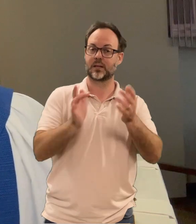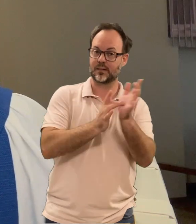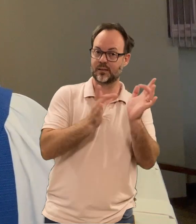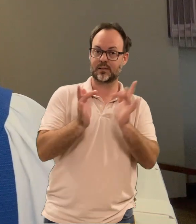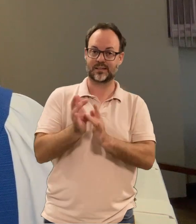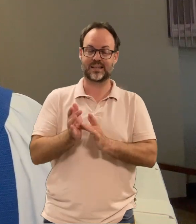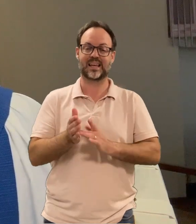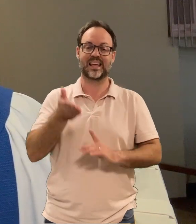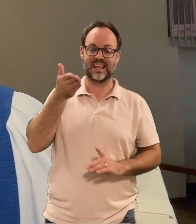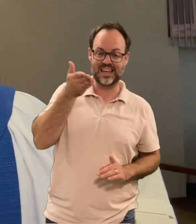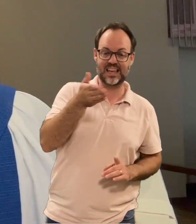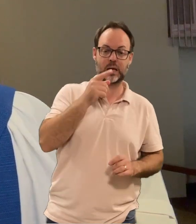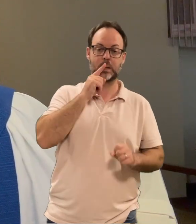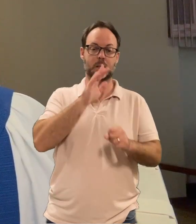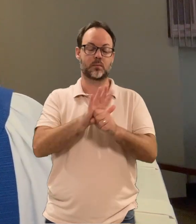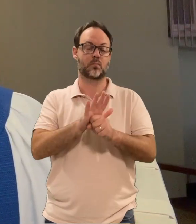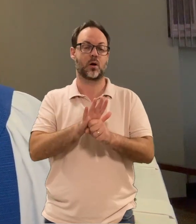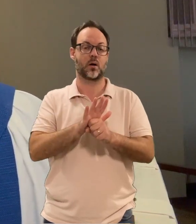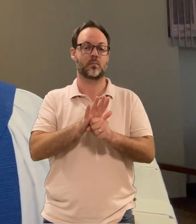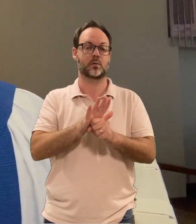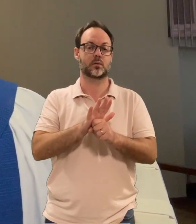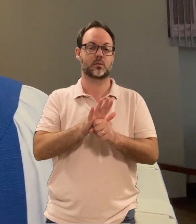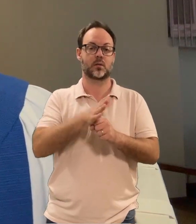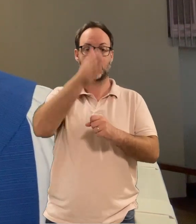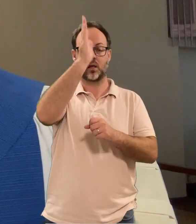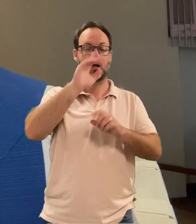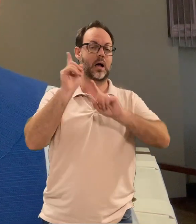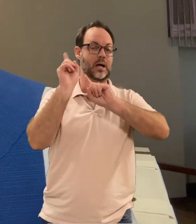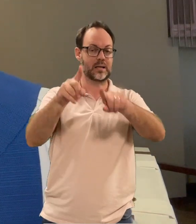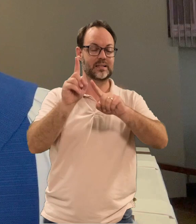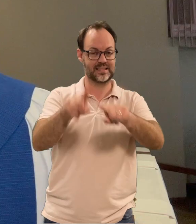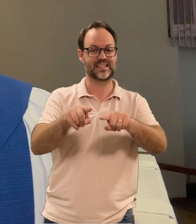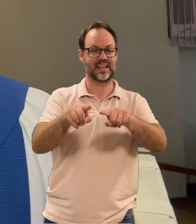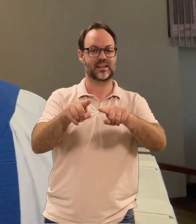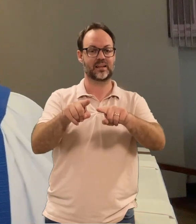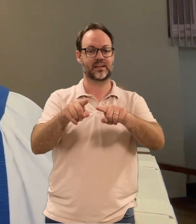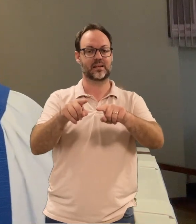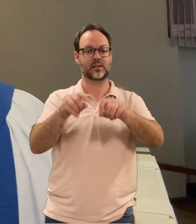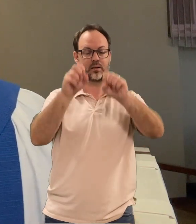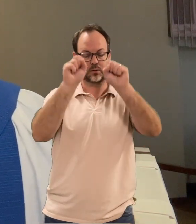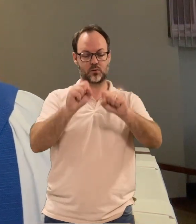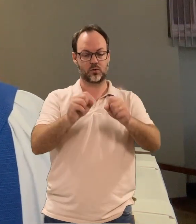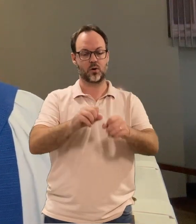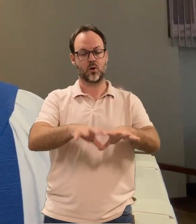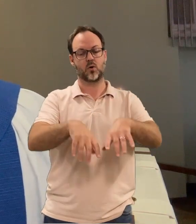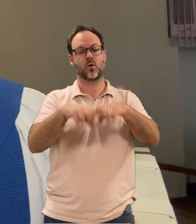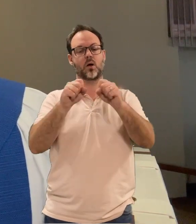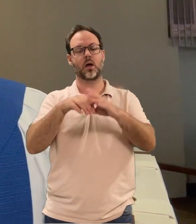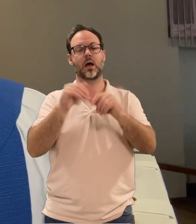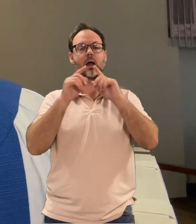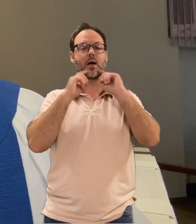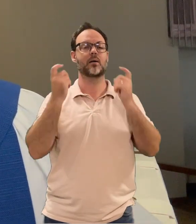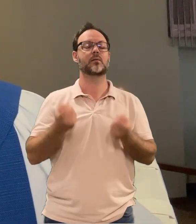you. It's Jesus. He's the promised one that God sent for you in order